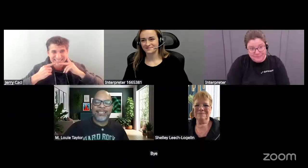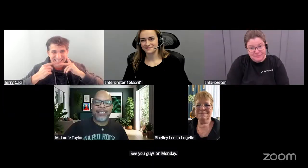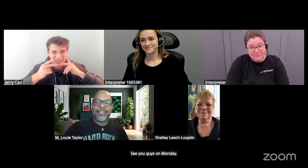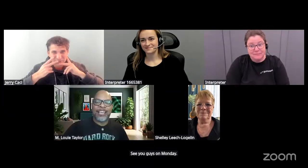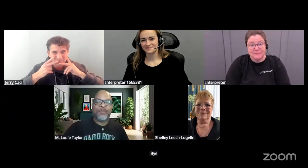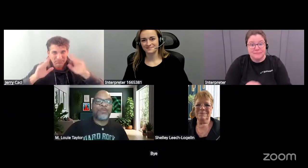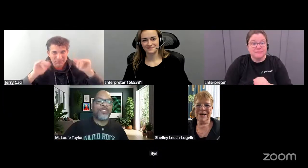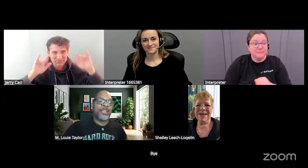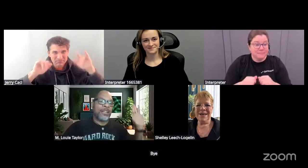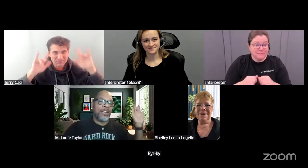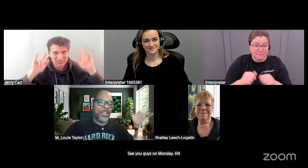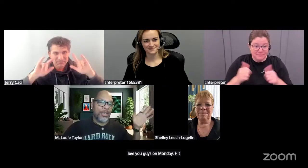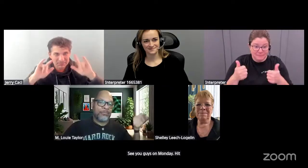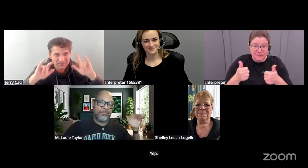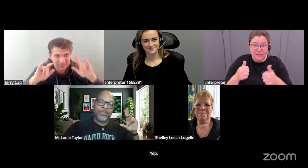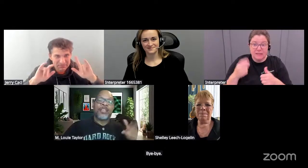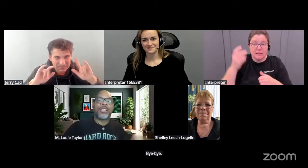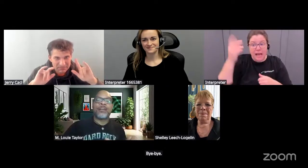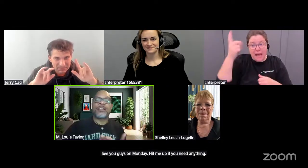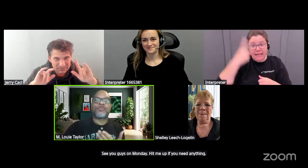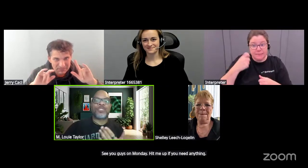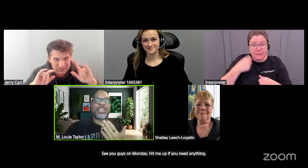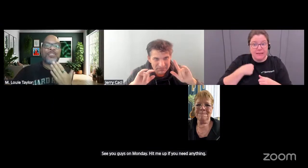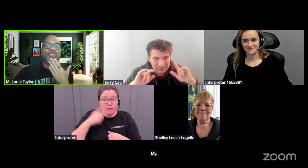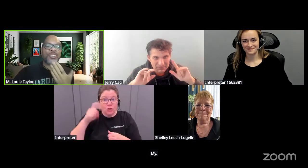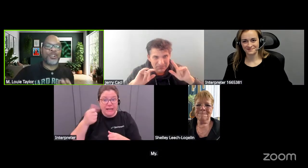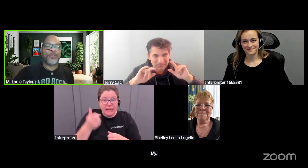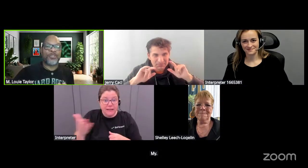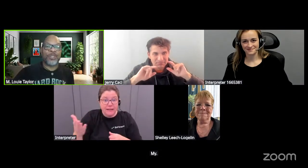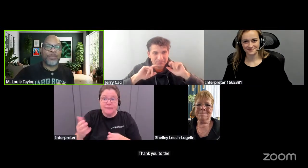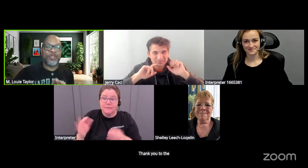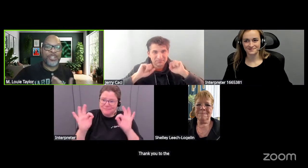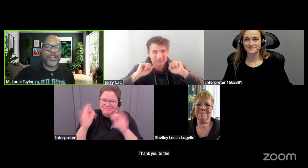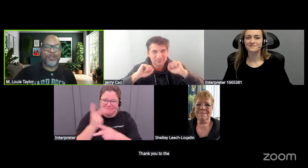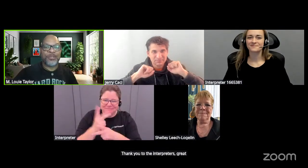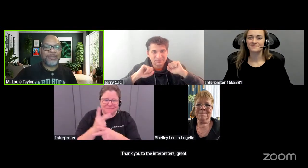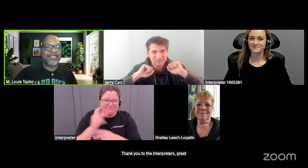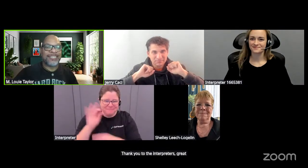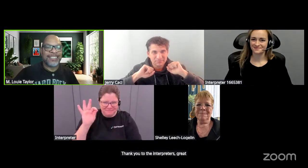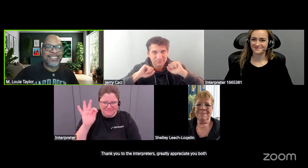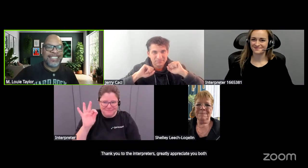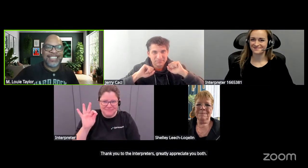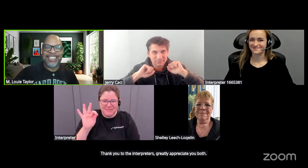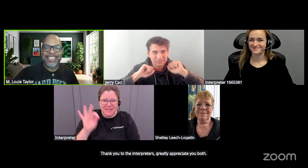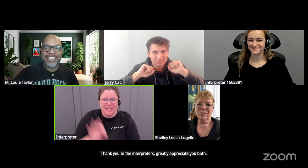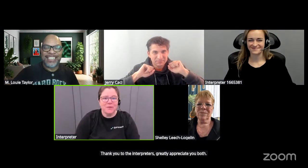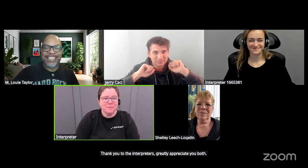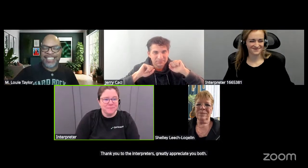Bye-bye. Hit me up if you need Bye. anything. Thank you to the interpreters. Greatly appreciate you both. Take care.